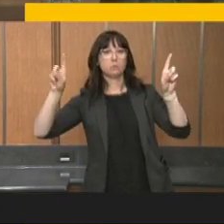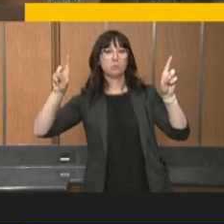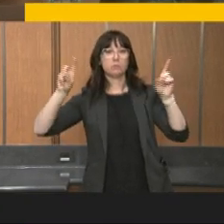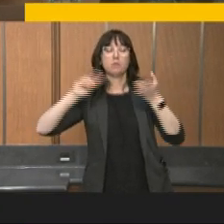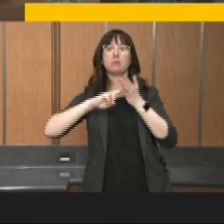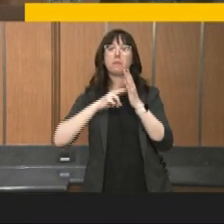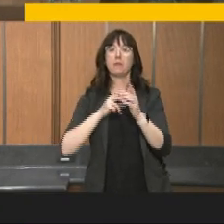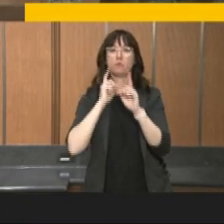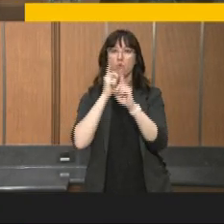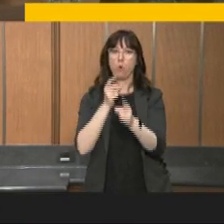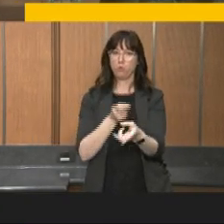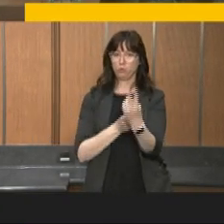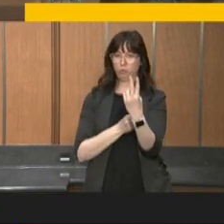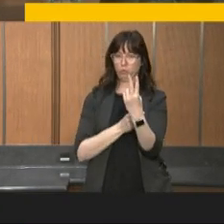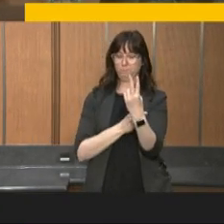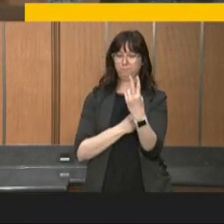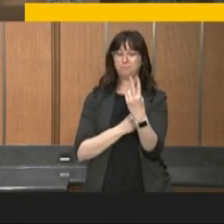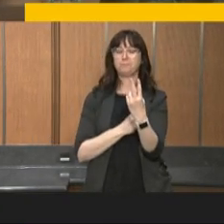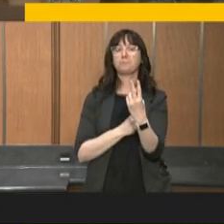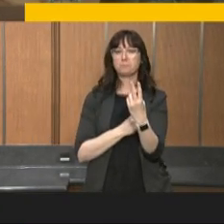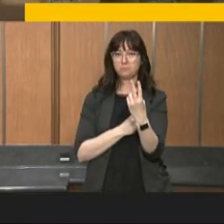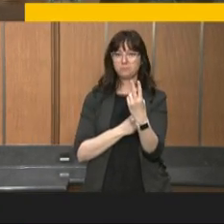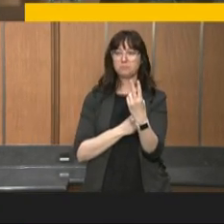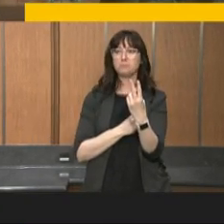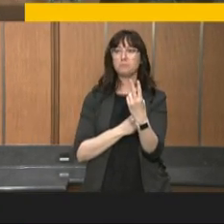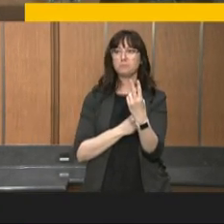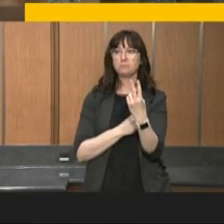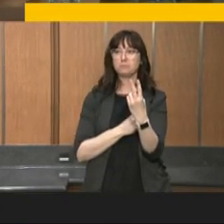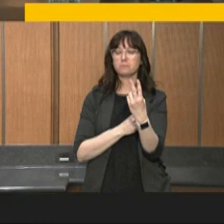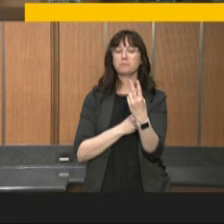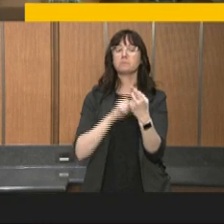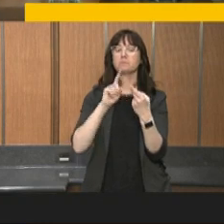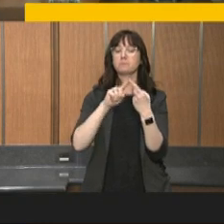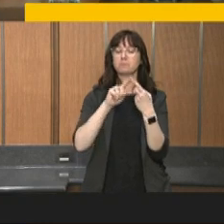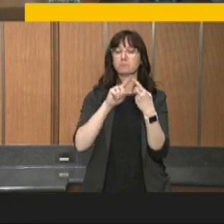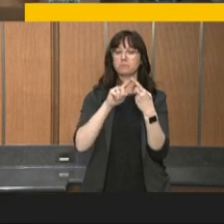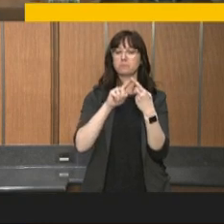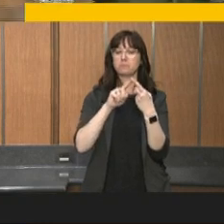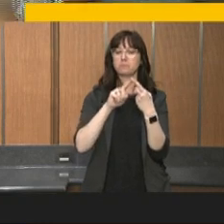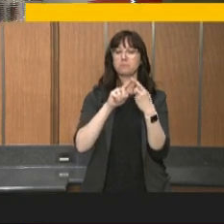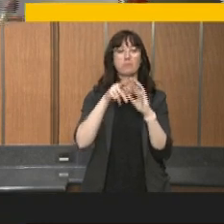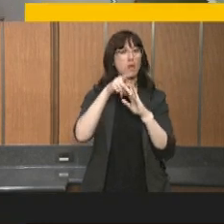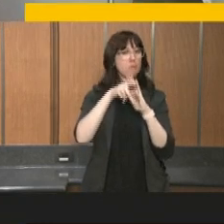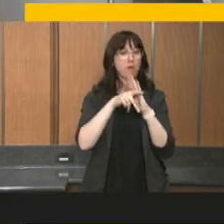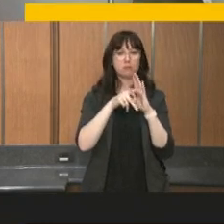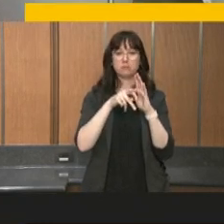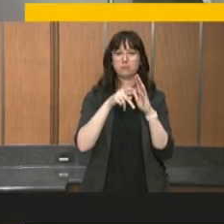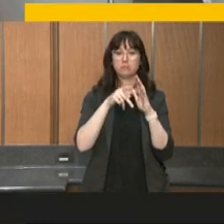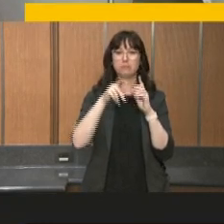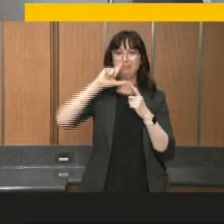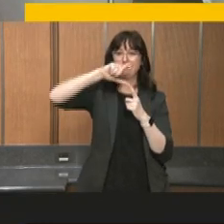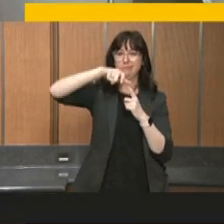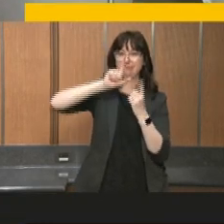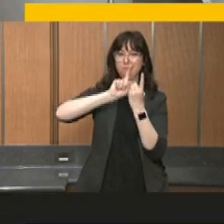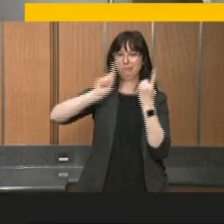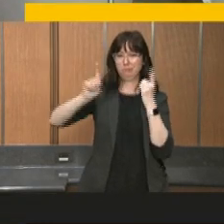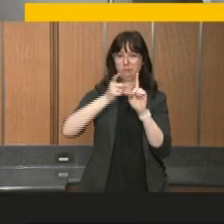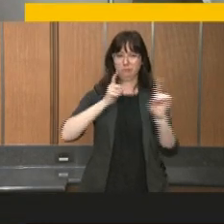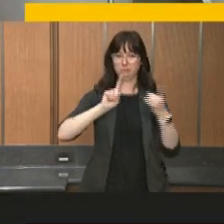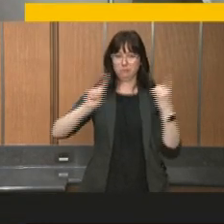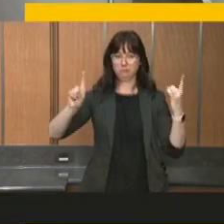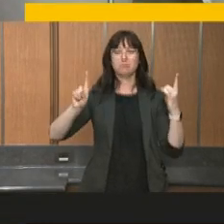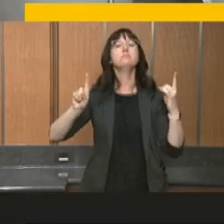things. On the one hand, to continue our policy of social distancing, that's very